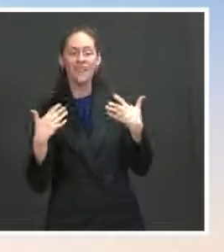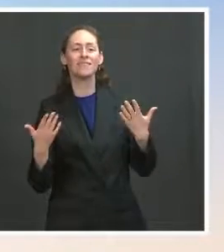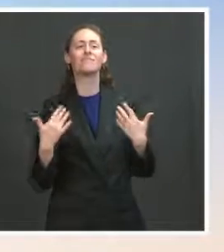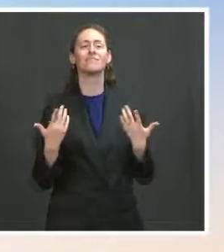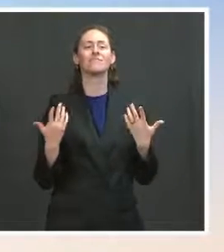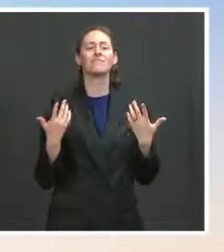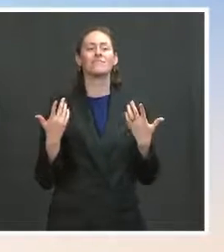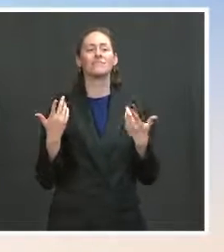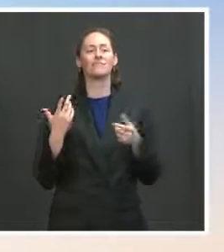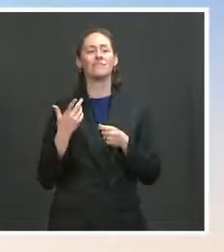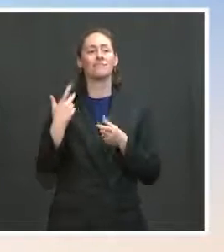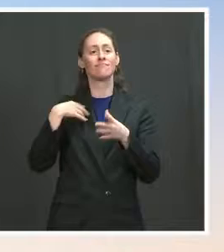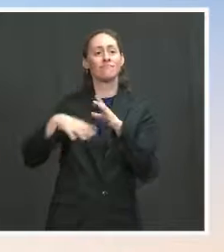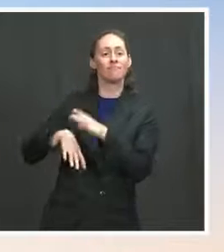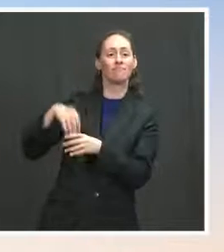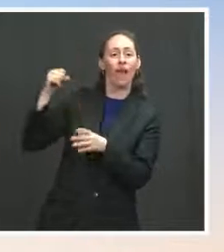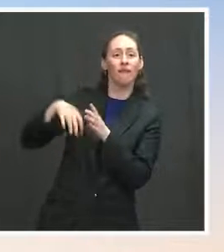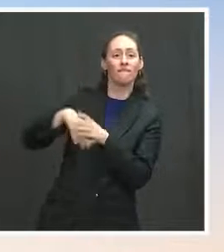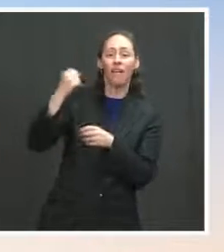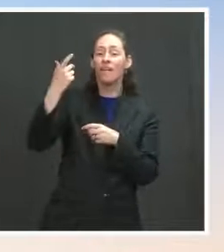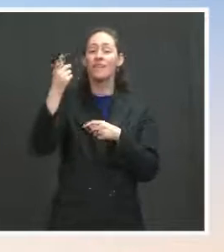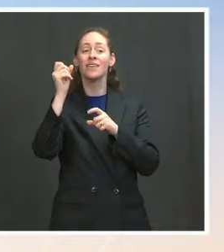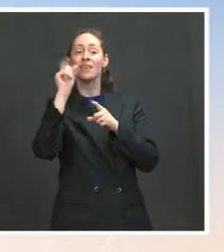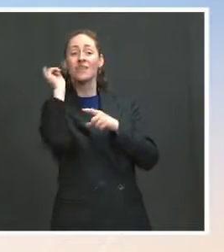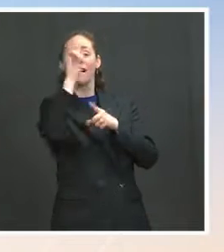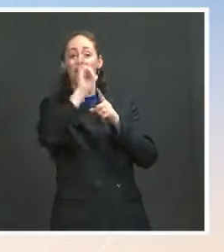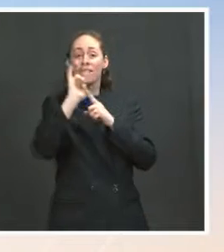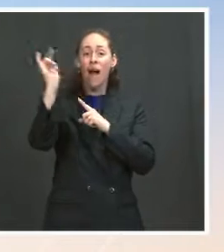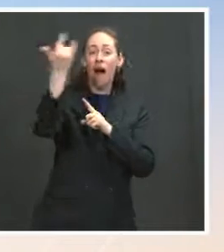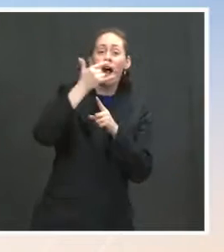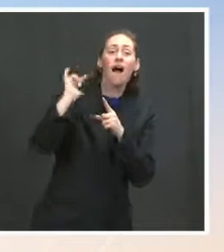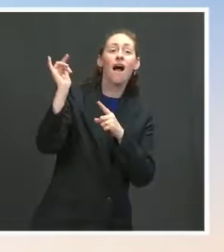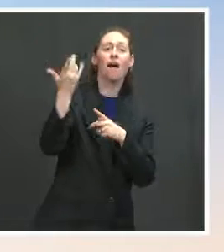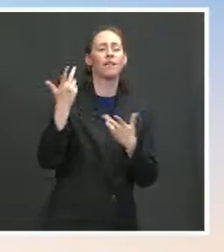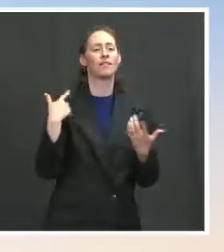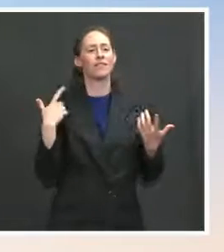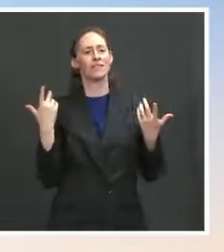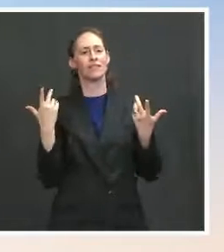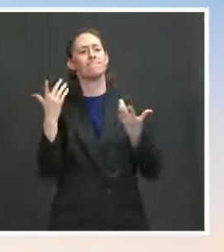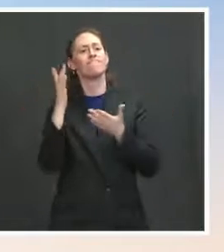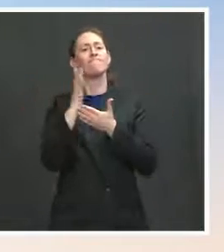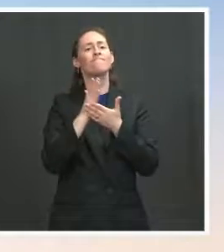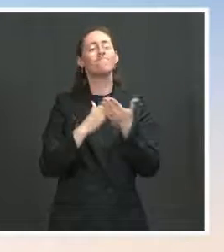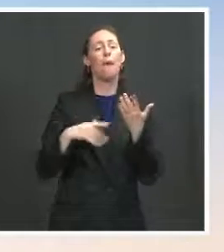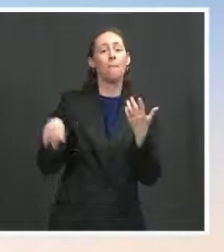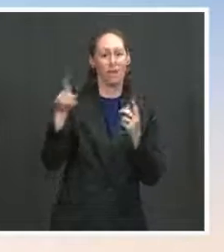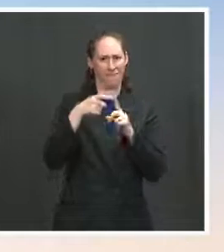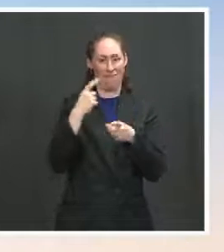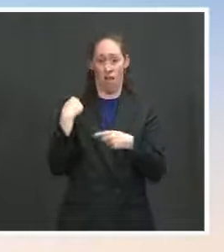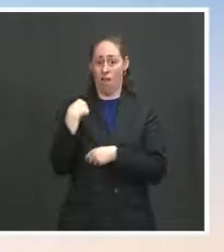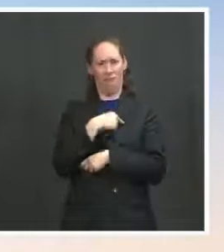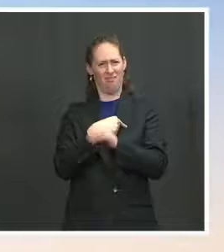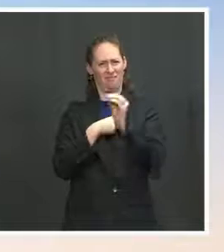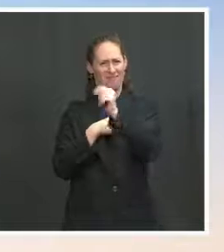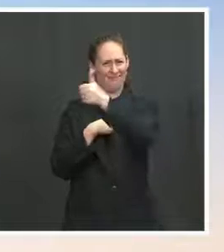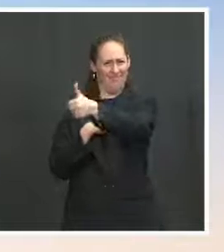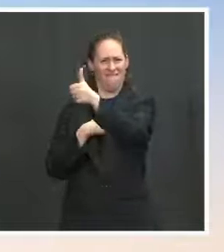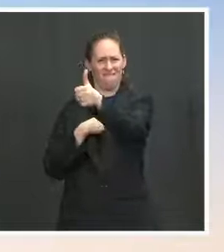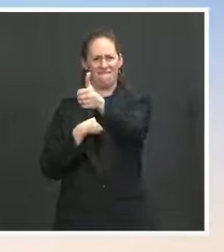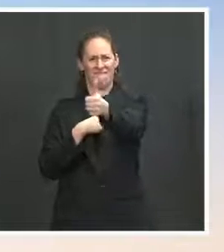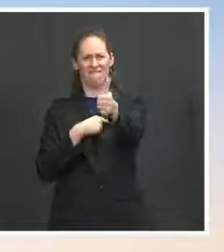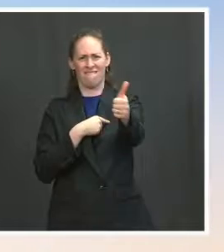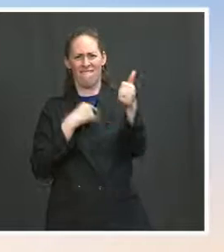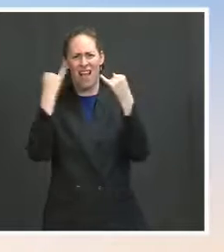a range of incentives that states are implementing. Many of them did not come from us, obviously, because we recognize that at this stage, and we always knew that the